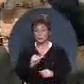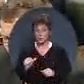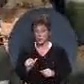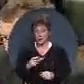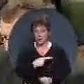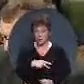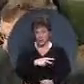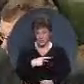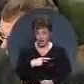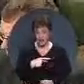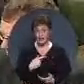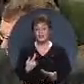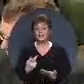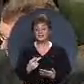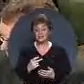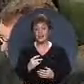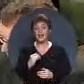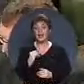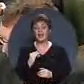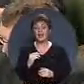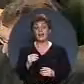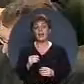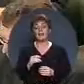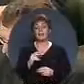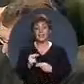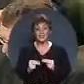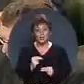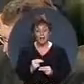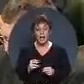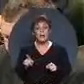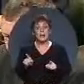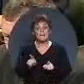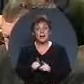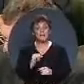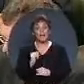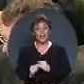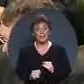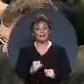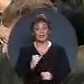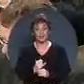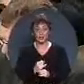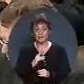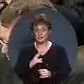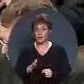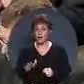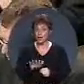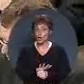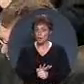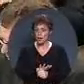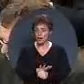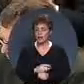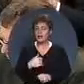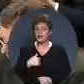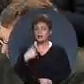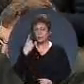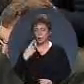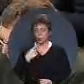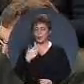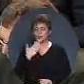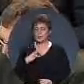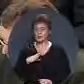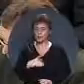international and it's global. And that's why we believe it's in the interest of Canada to have one unified voice for